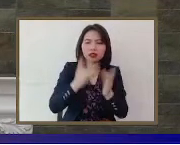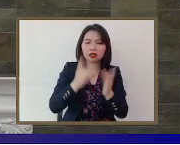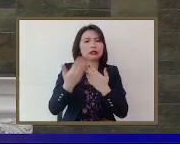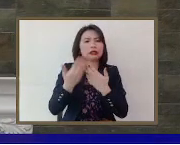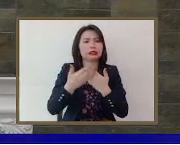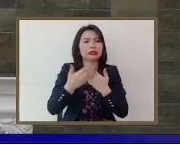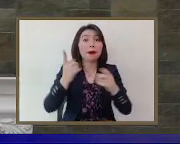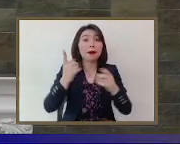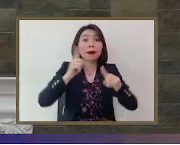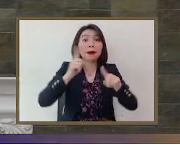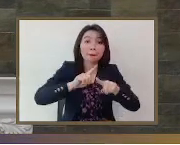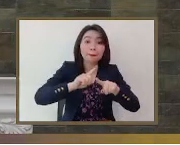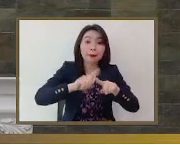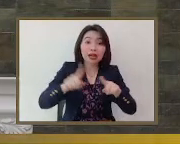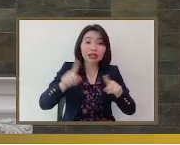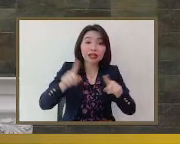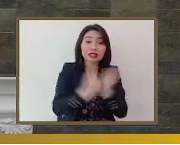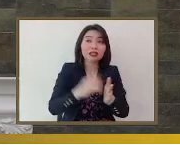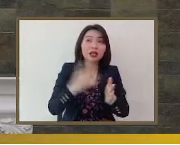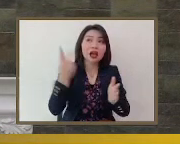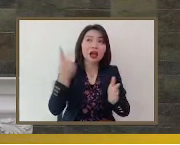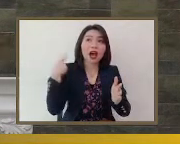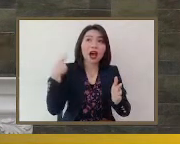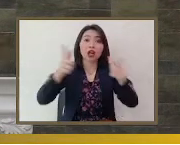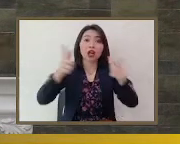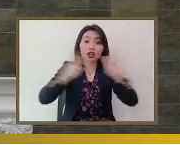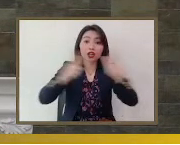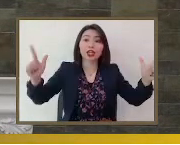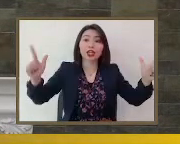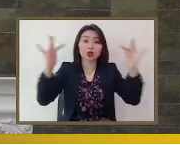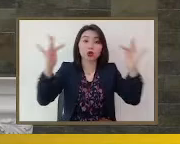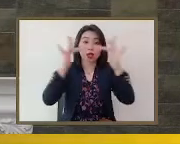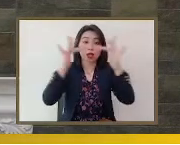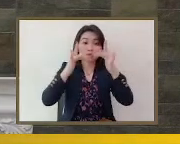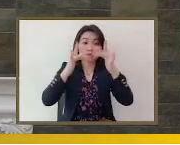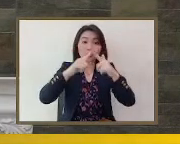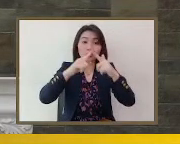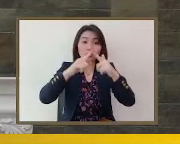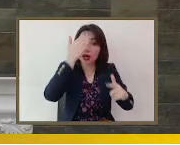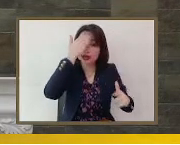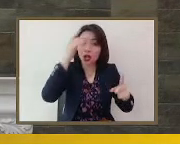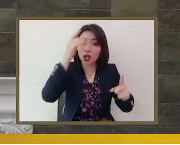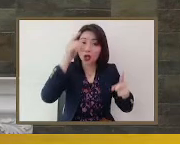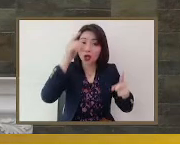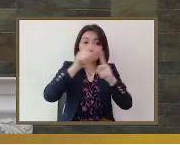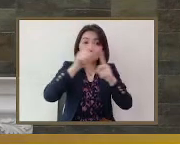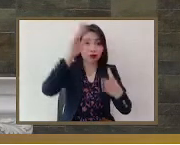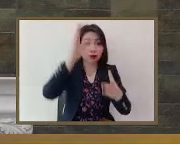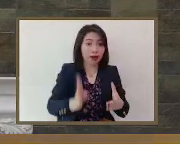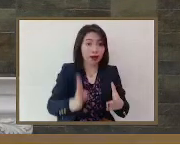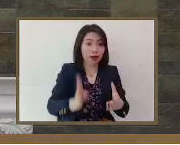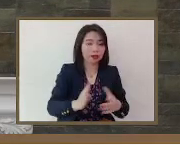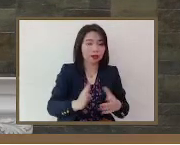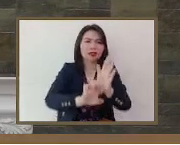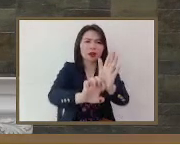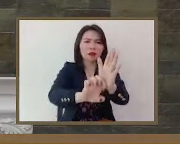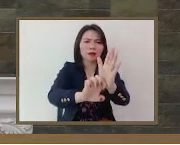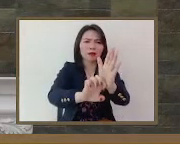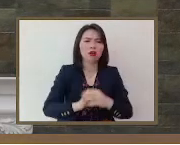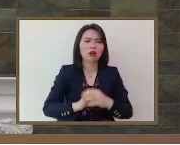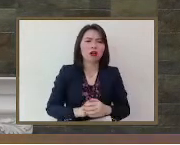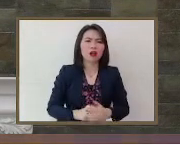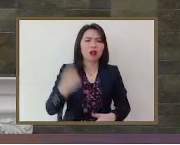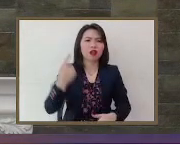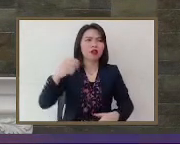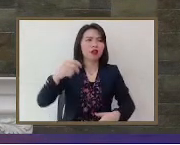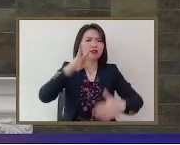Pero malaki po ang kinalaman niyan sa pang-unawa natin sa salita ng Diyos. For example, the passage that we are going